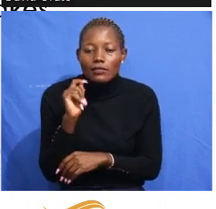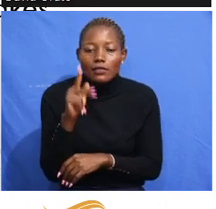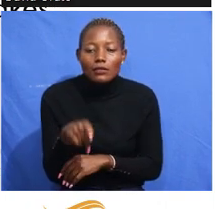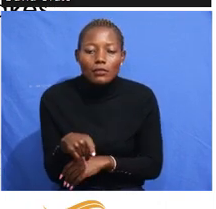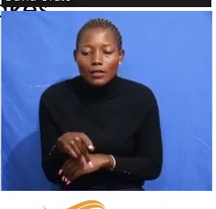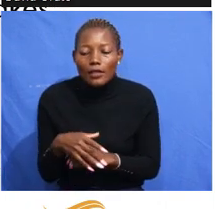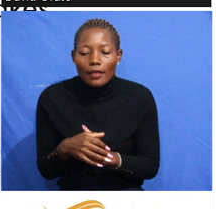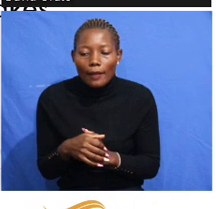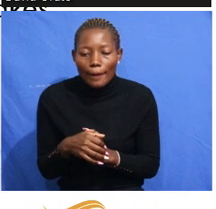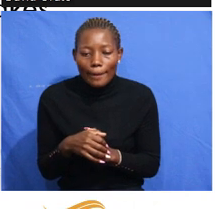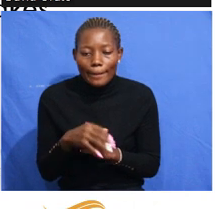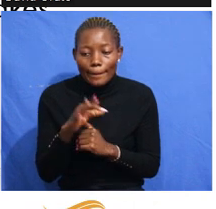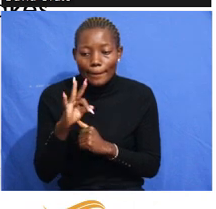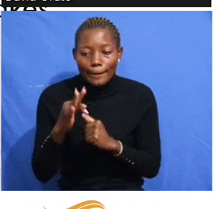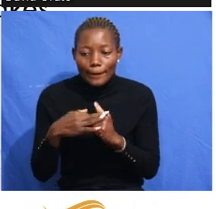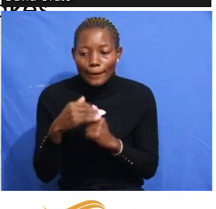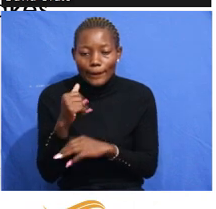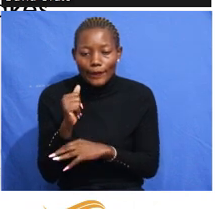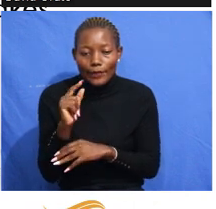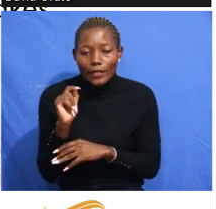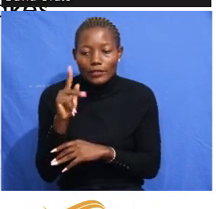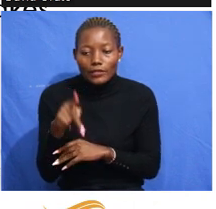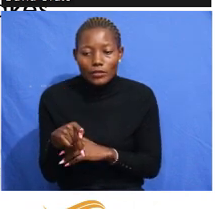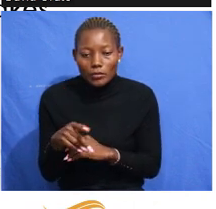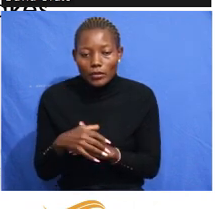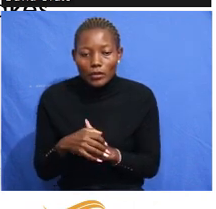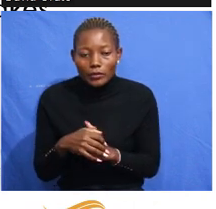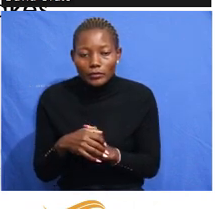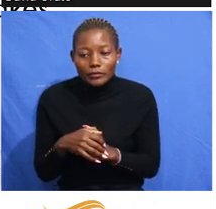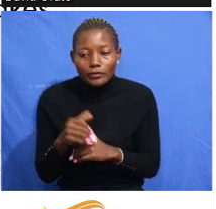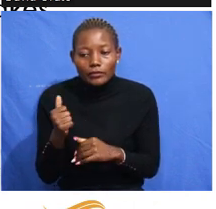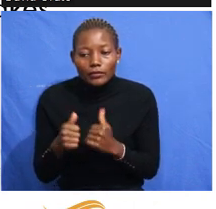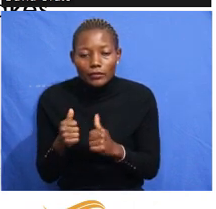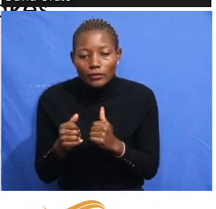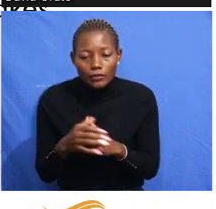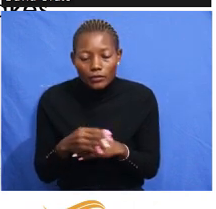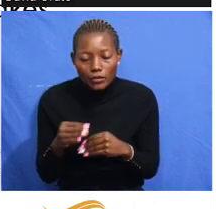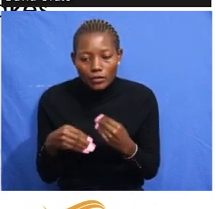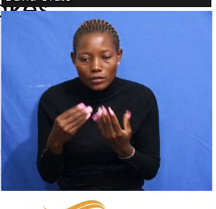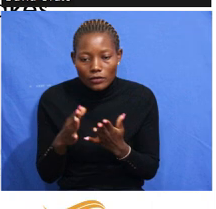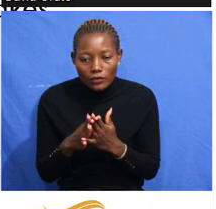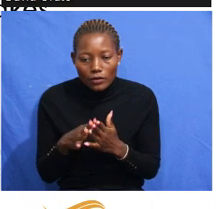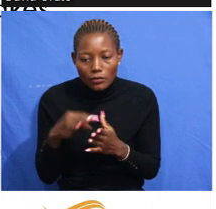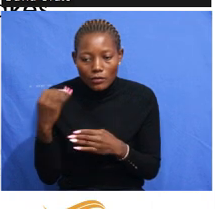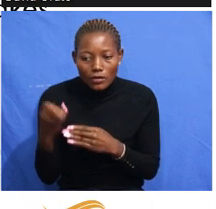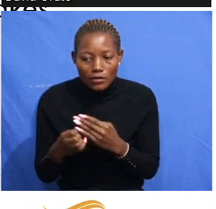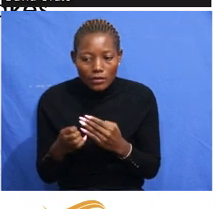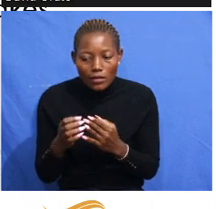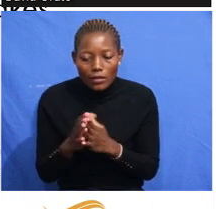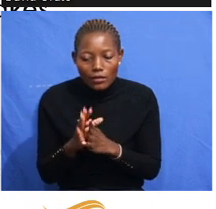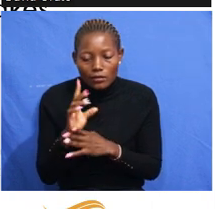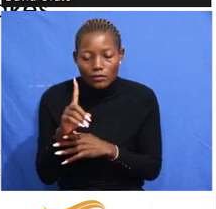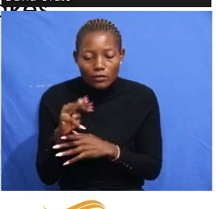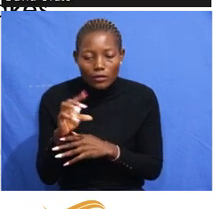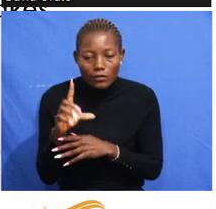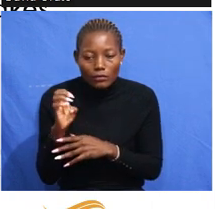A maximum of 38 ATPs are produced by the complete oxidation of one molecule of